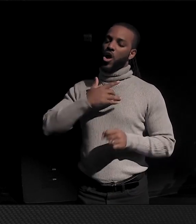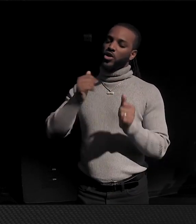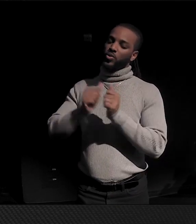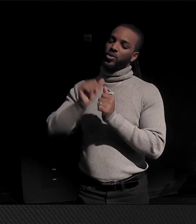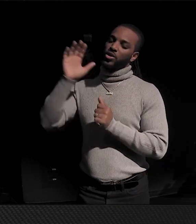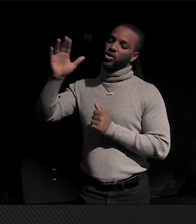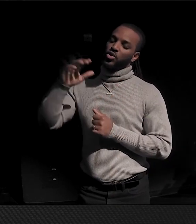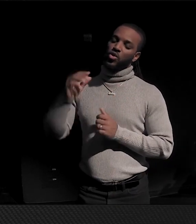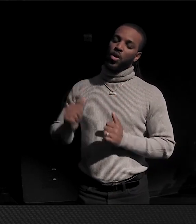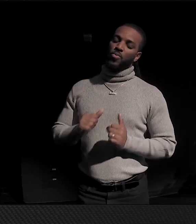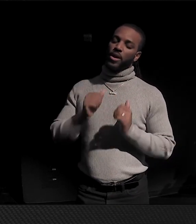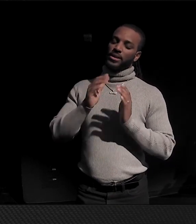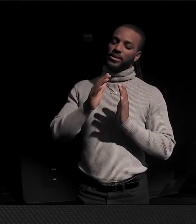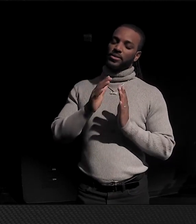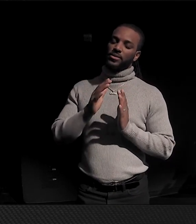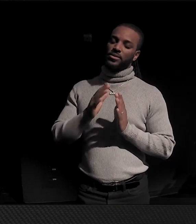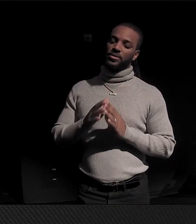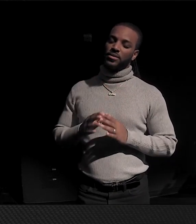presence.